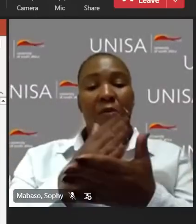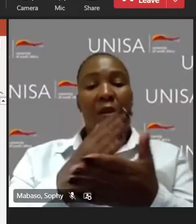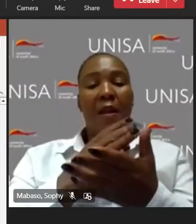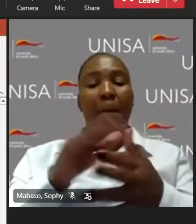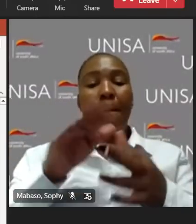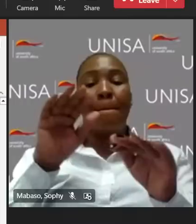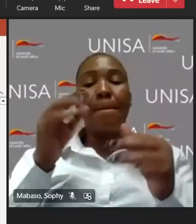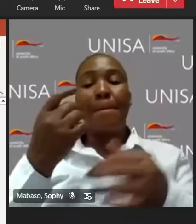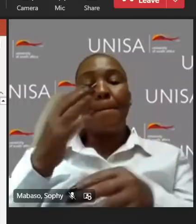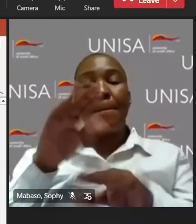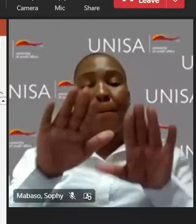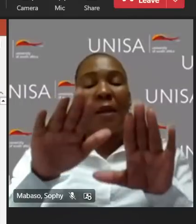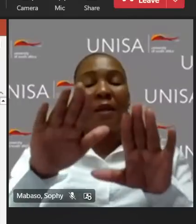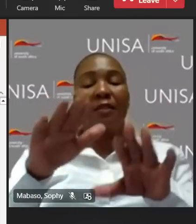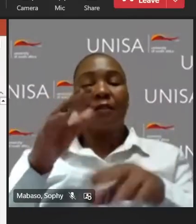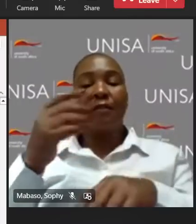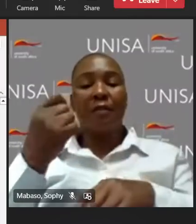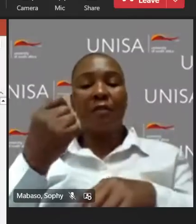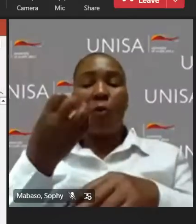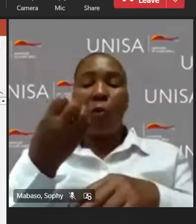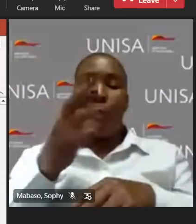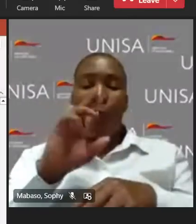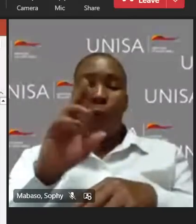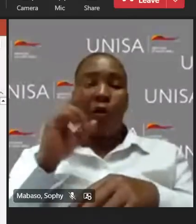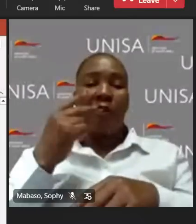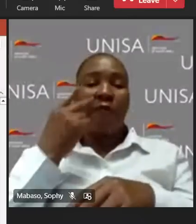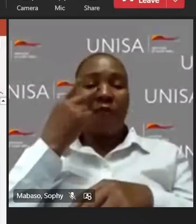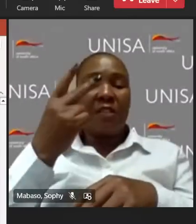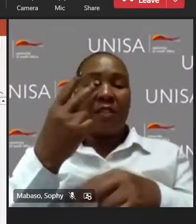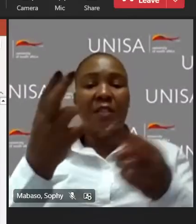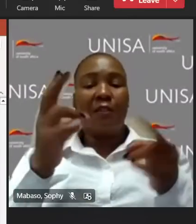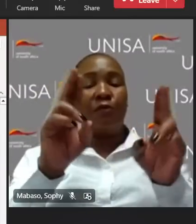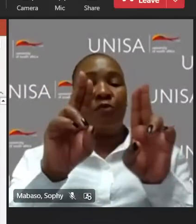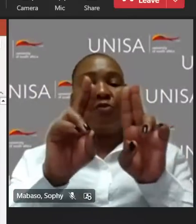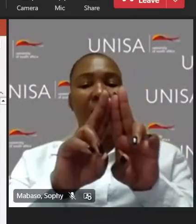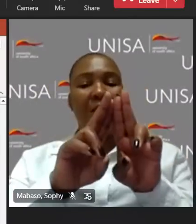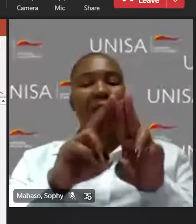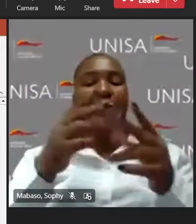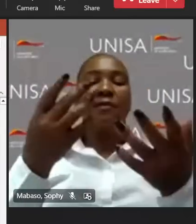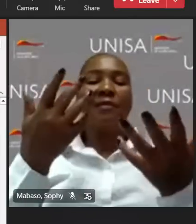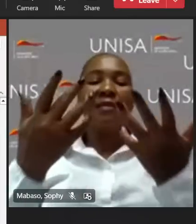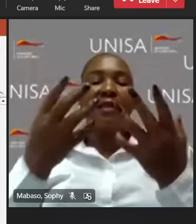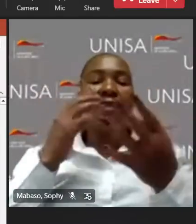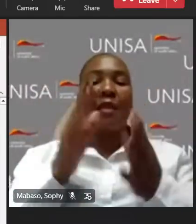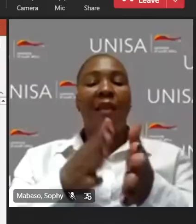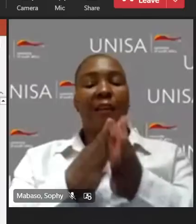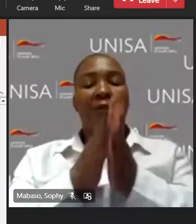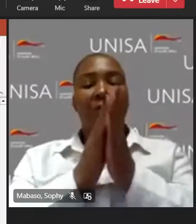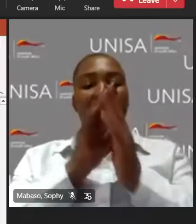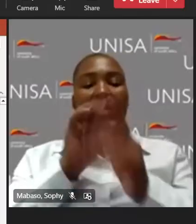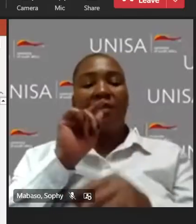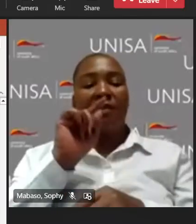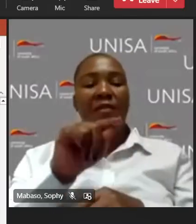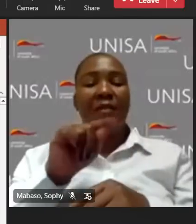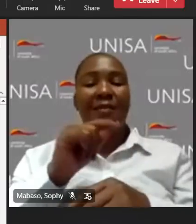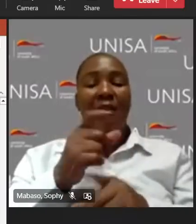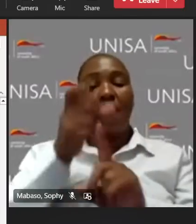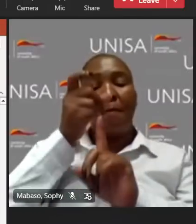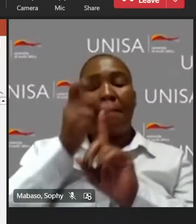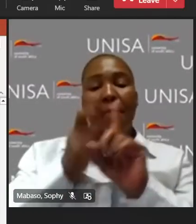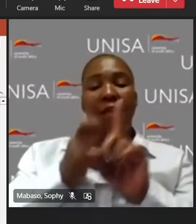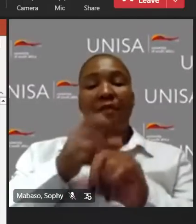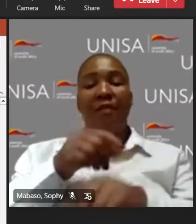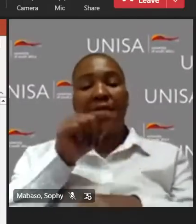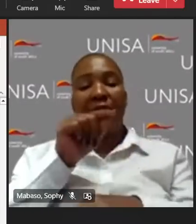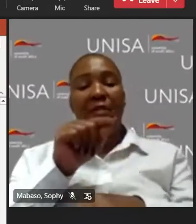account. Or you can visit the university and request that in person that please will you be